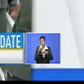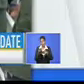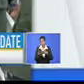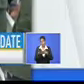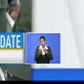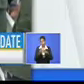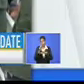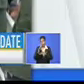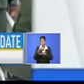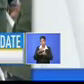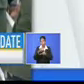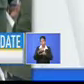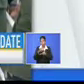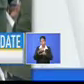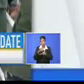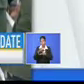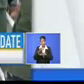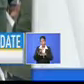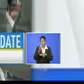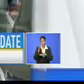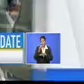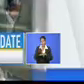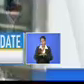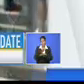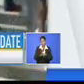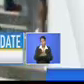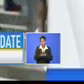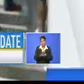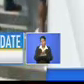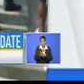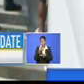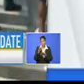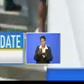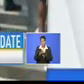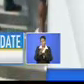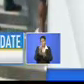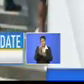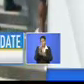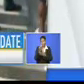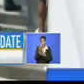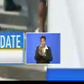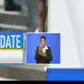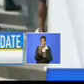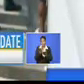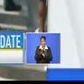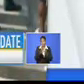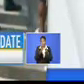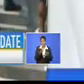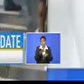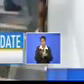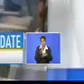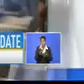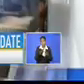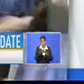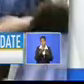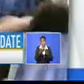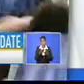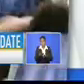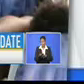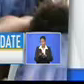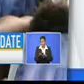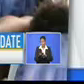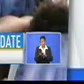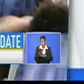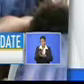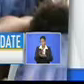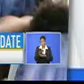Keys in northern Abaco. Law enforcement officials reported 13 Haitian nationals had initially been found dead, but the latest discoveries